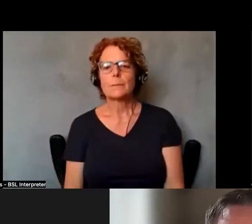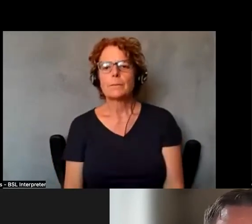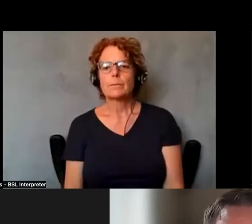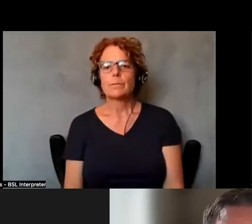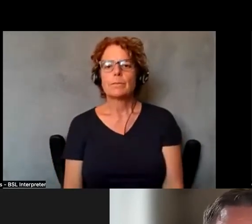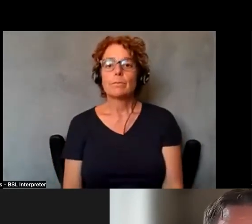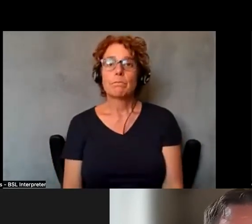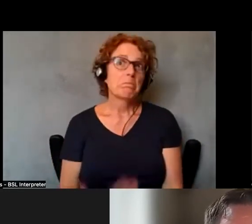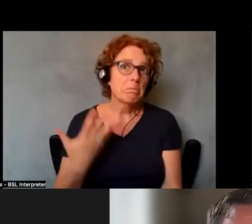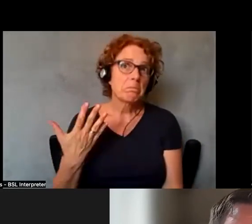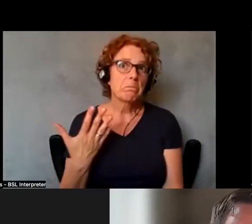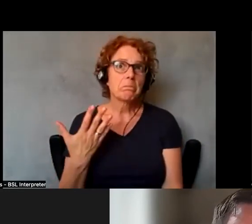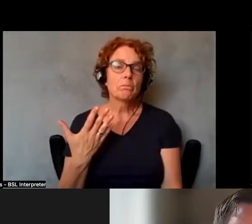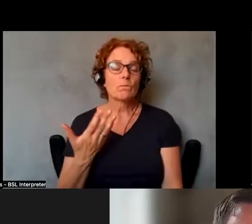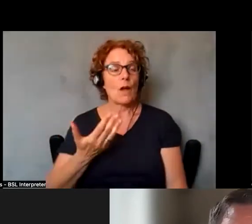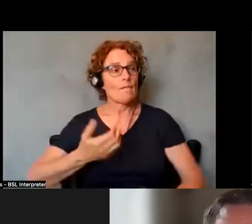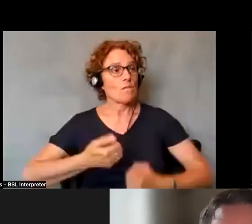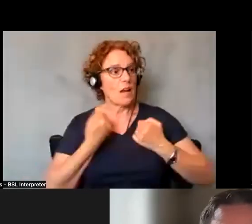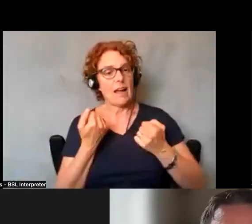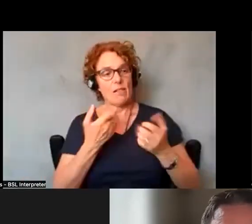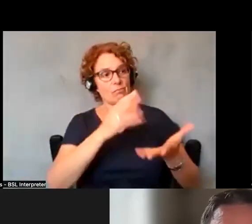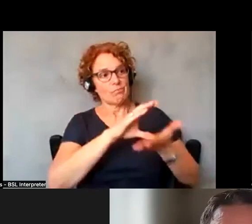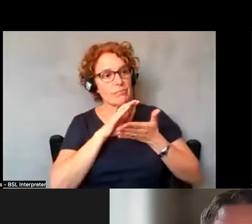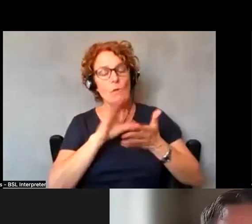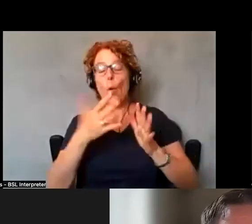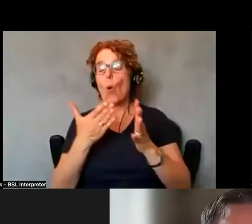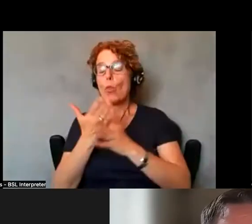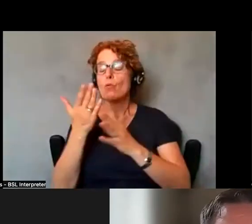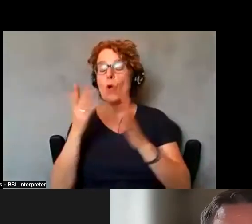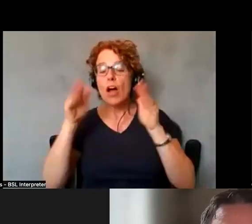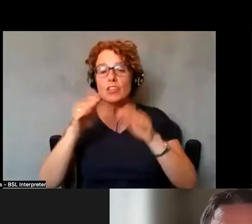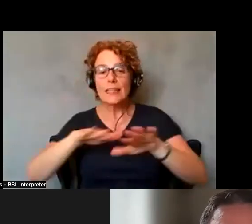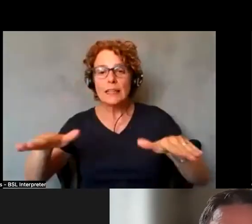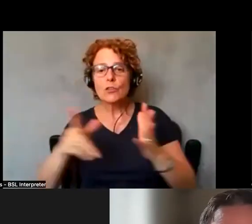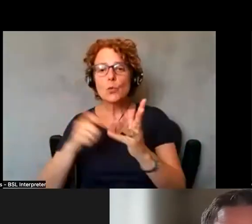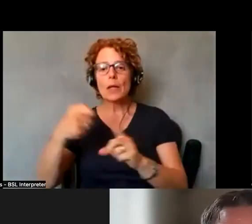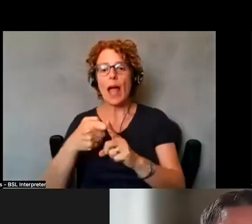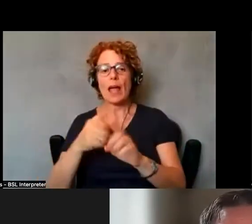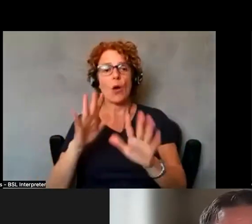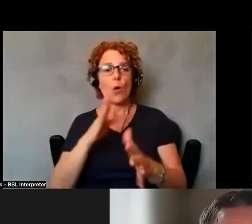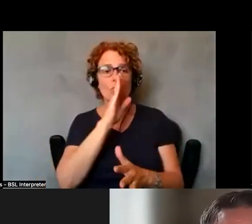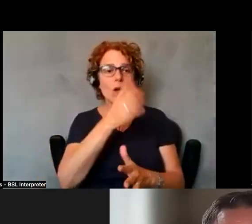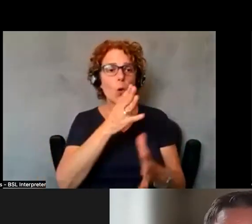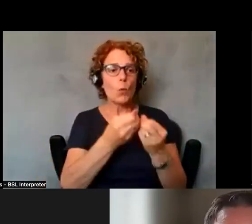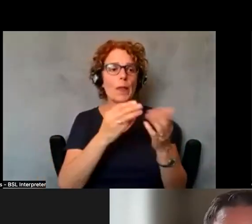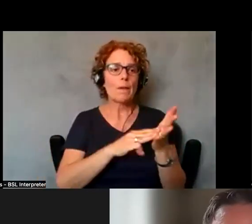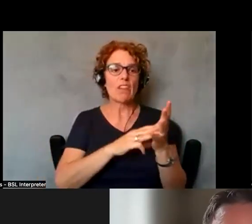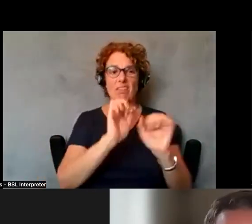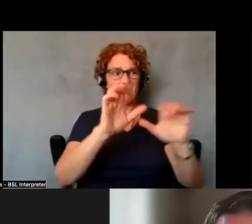be through Retina UK, through Usher Kids UK, or directly with Maria and her team.